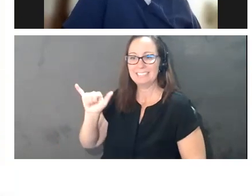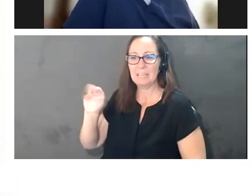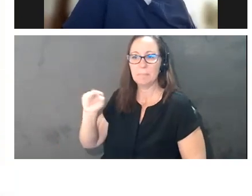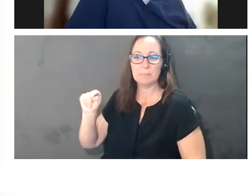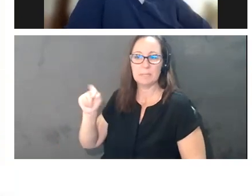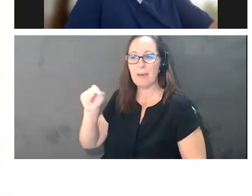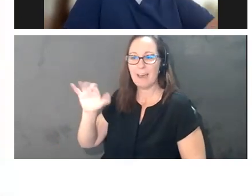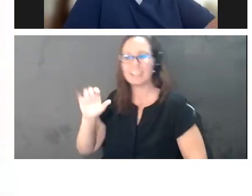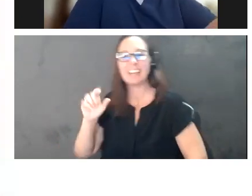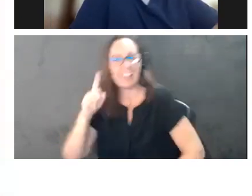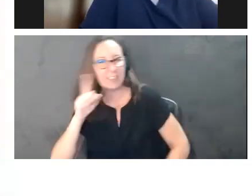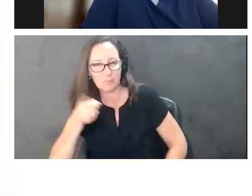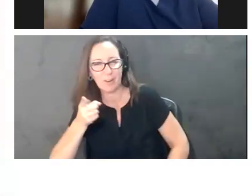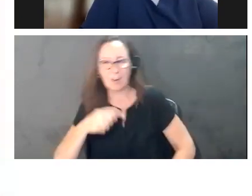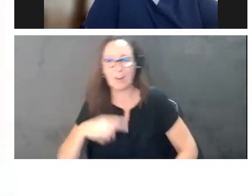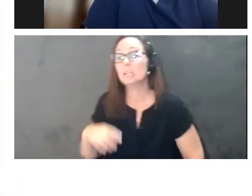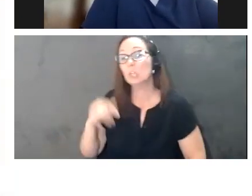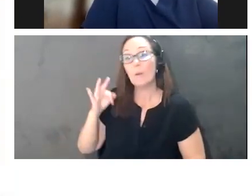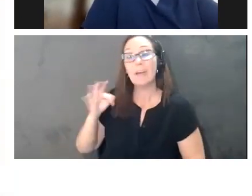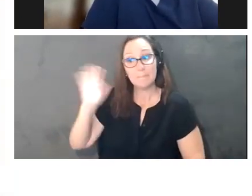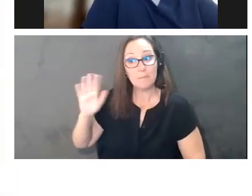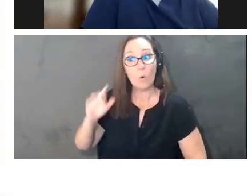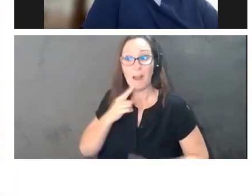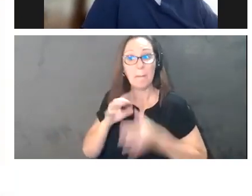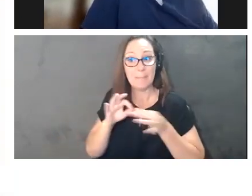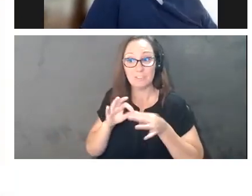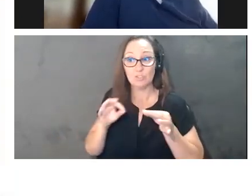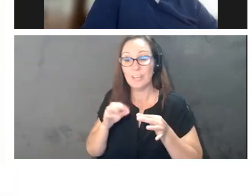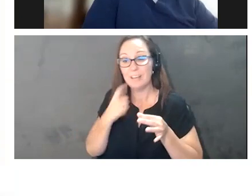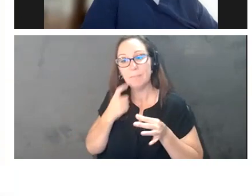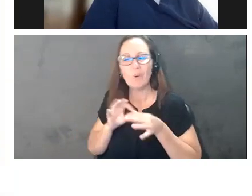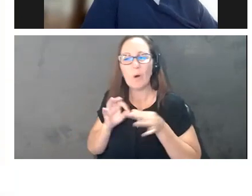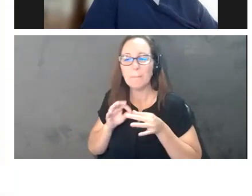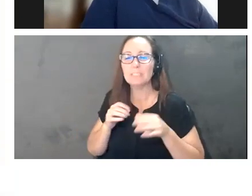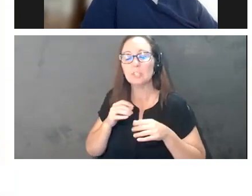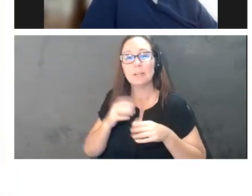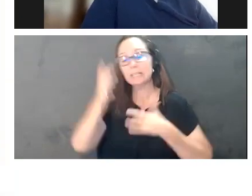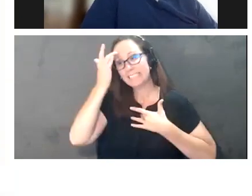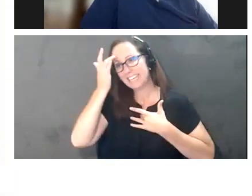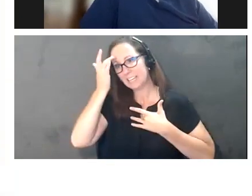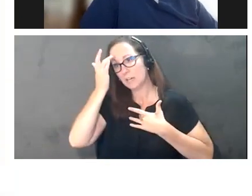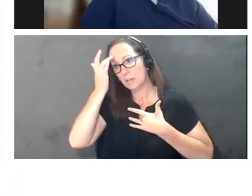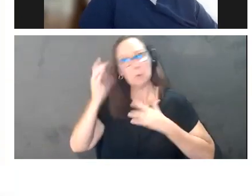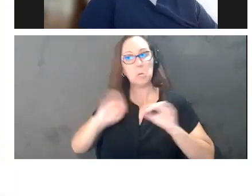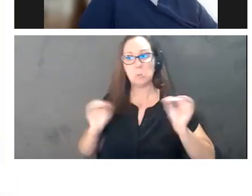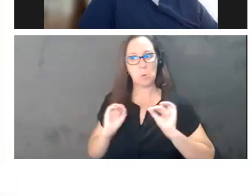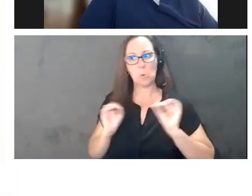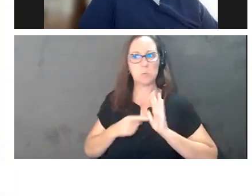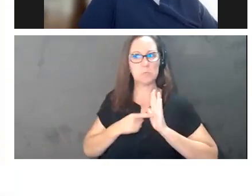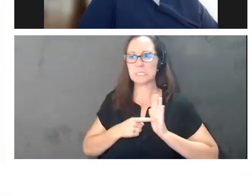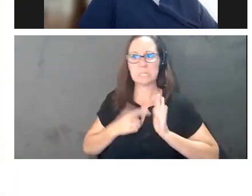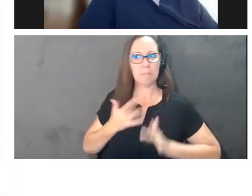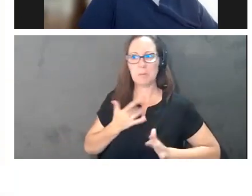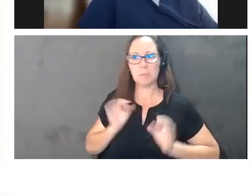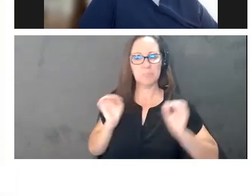Like I said before, if you are asymptomatic, COVID positive, you quarantine for those 14 days.